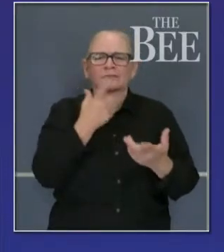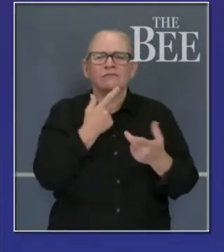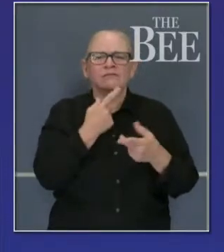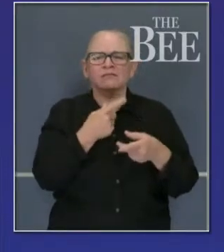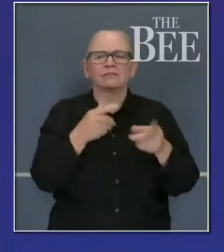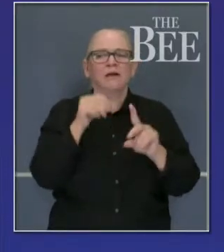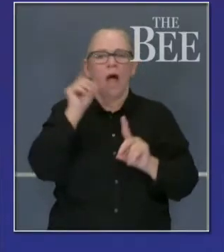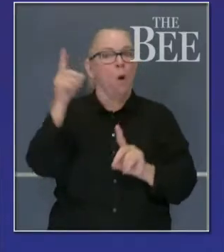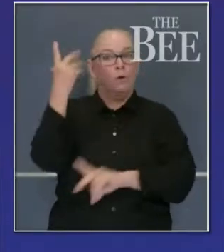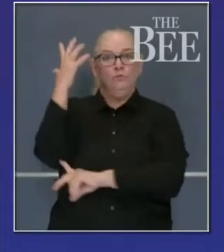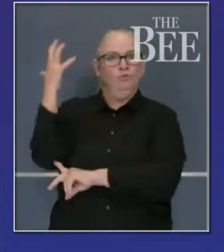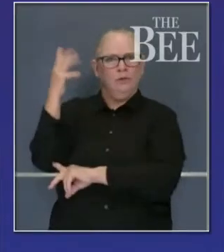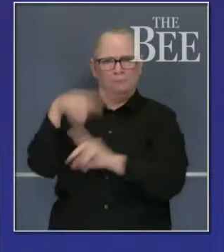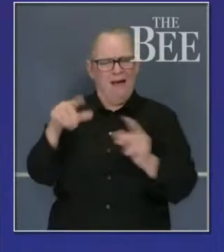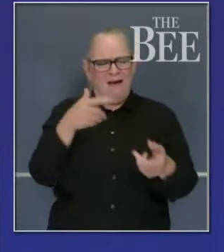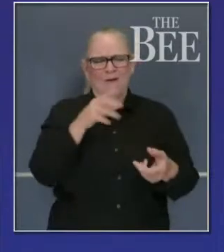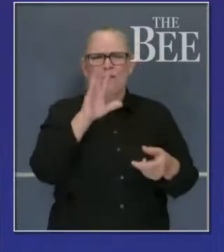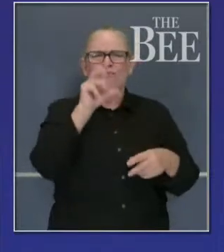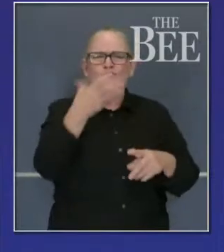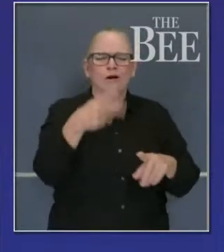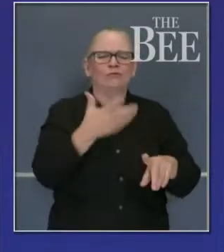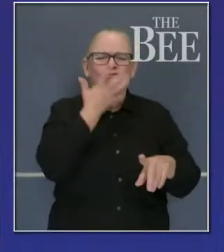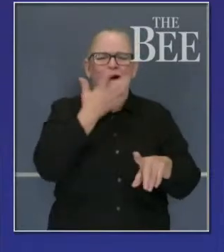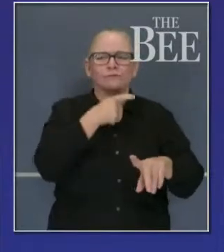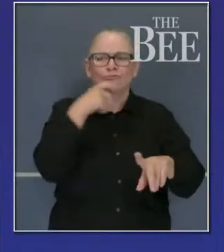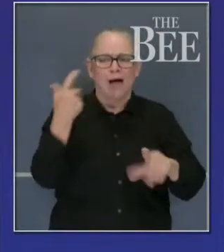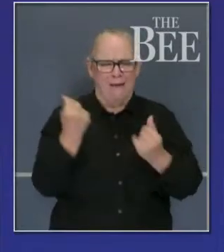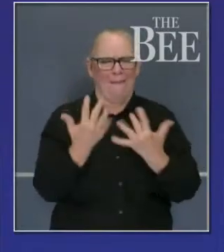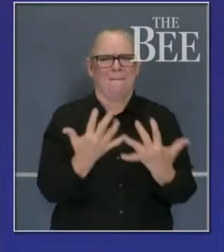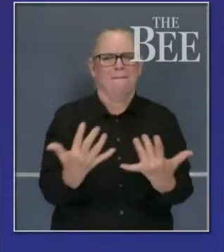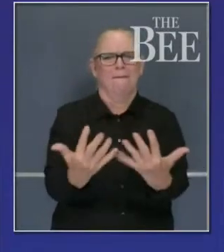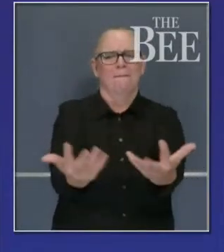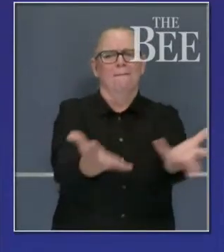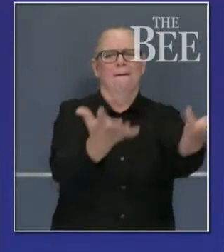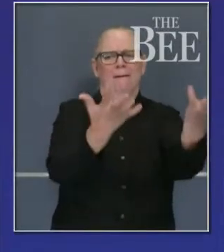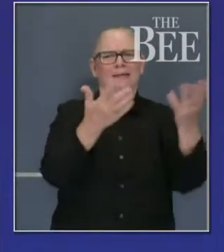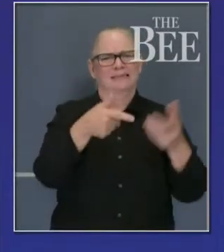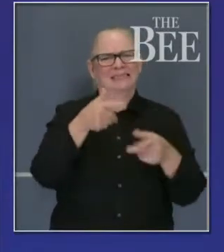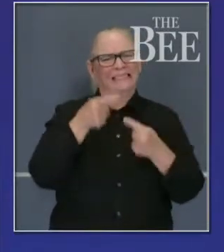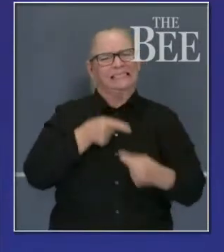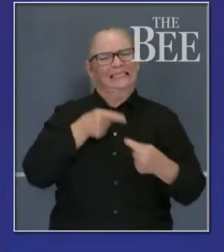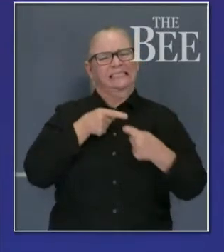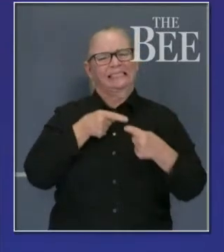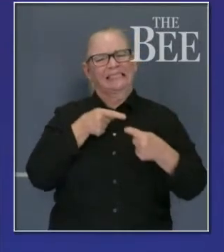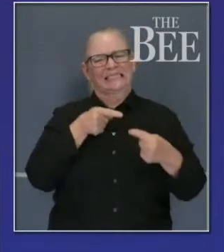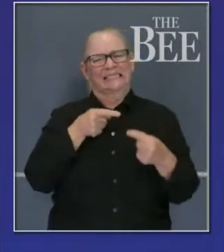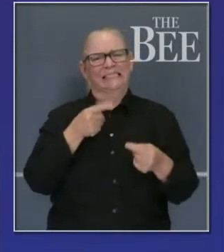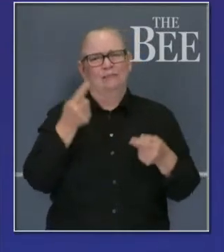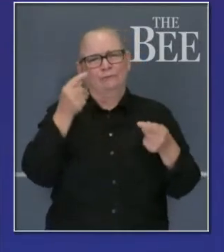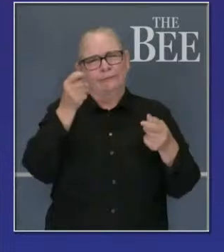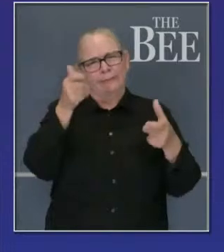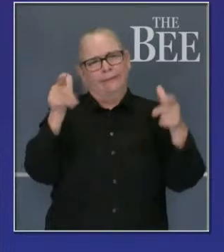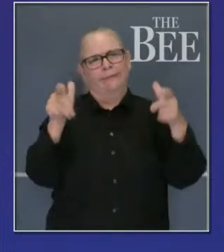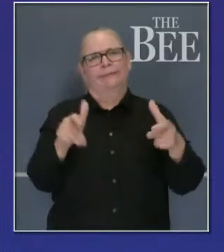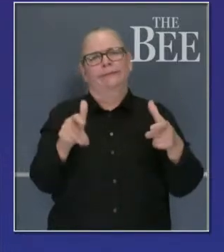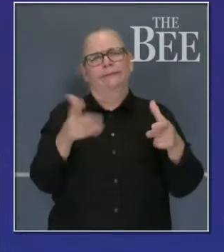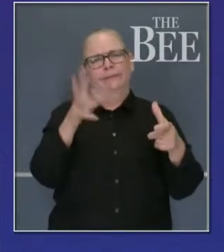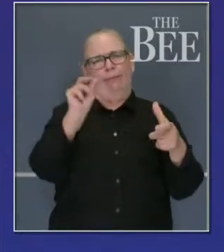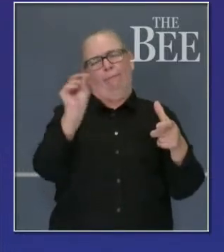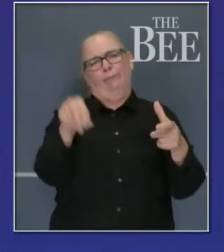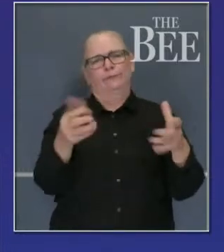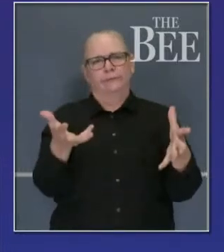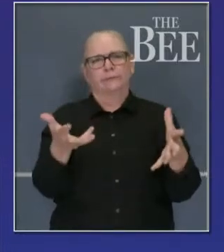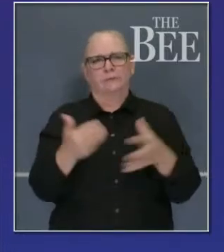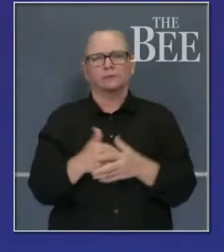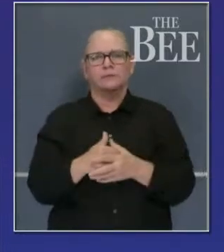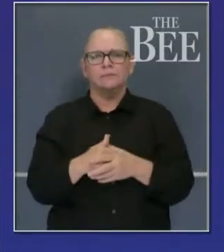But nonetheless, the containment's been stubborn, a little bit of progress, but you can see that acreage growth has been rather substantial.